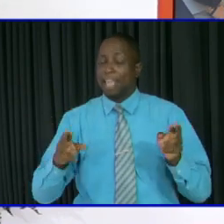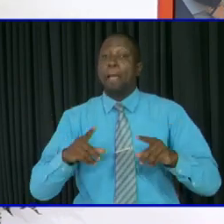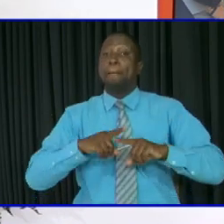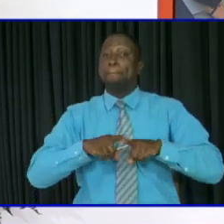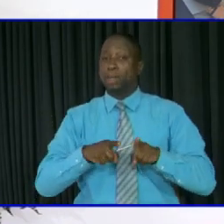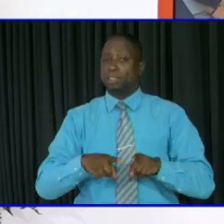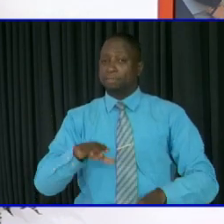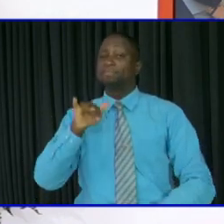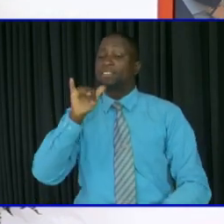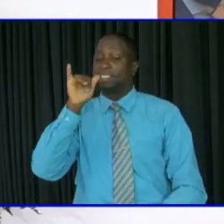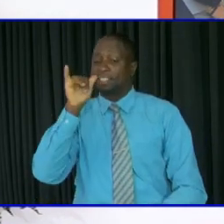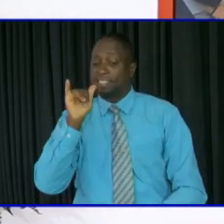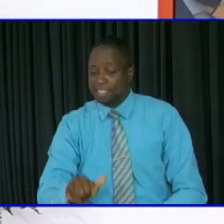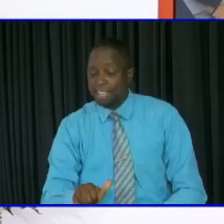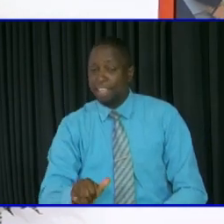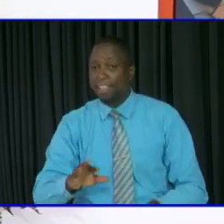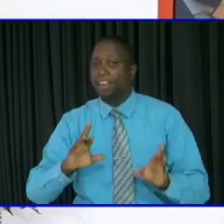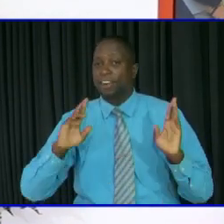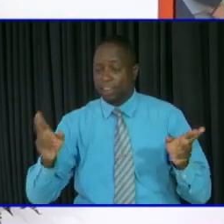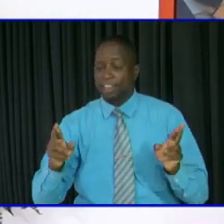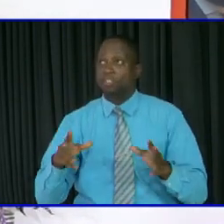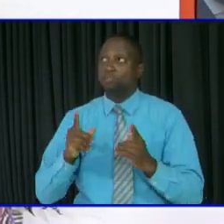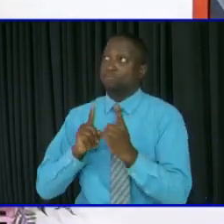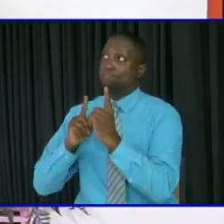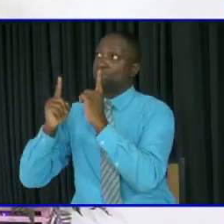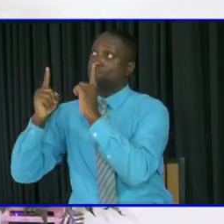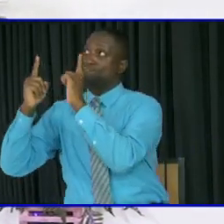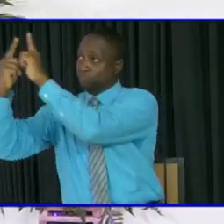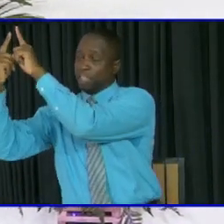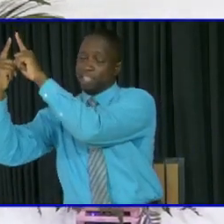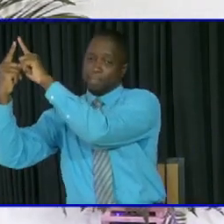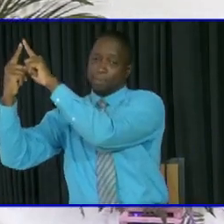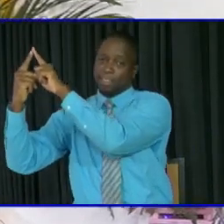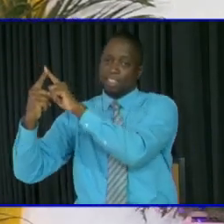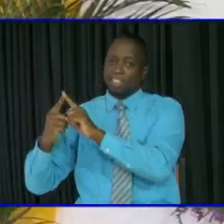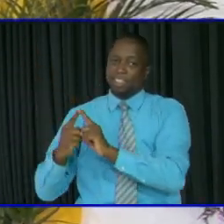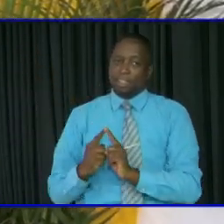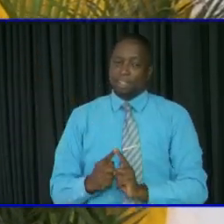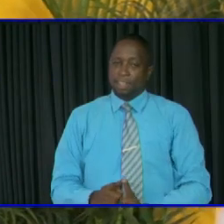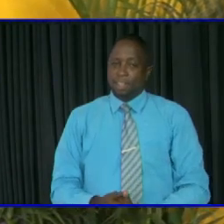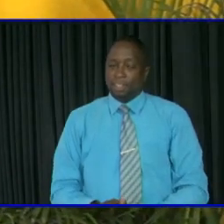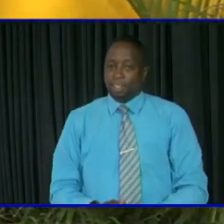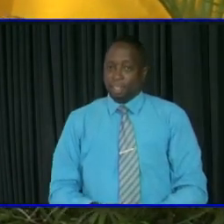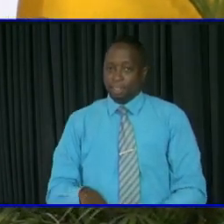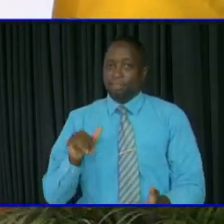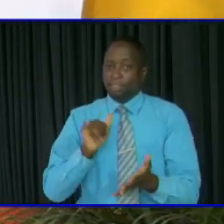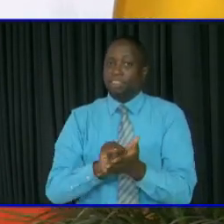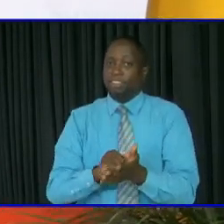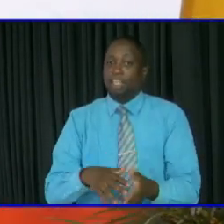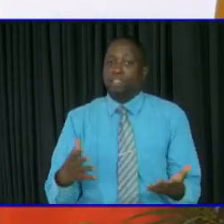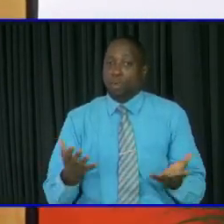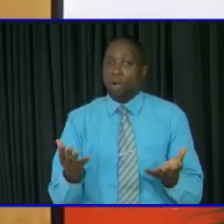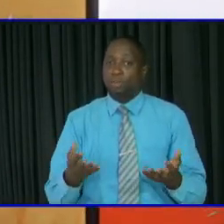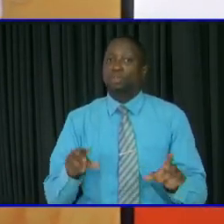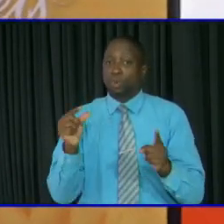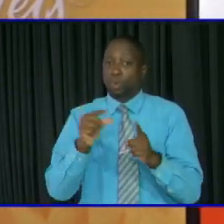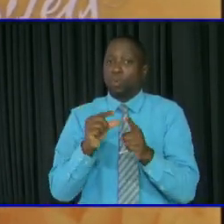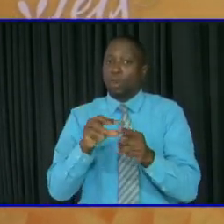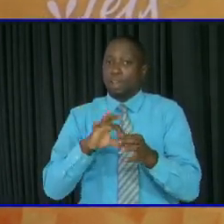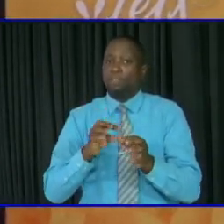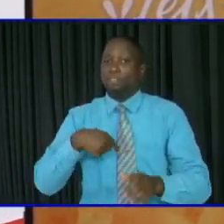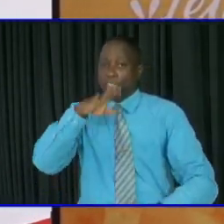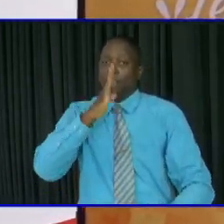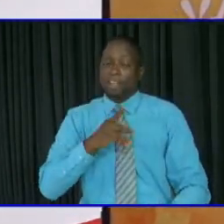ready to meet our Lord and our God. Stay ready. That's what the word of God is saying. So yes,